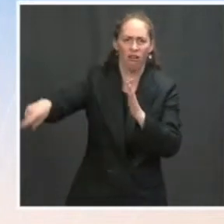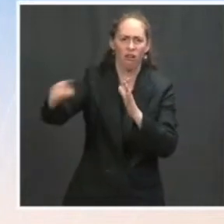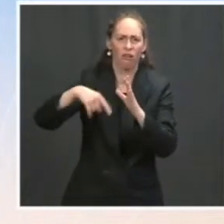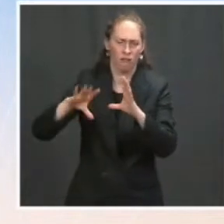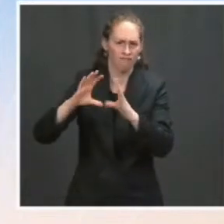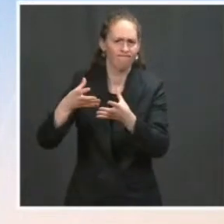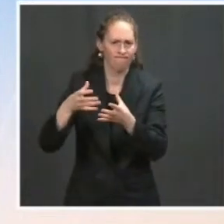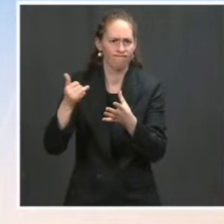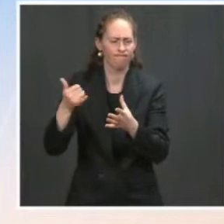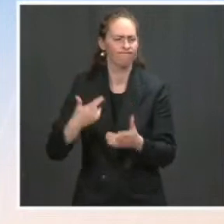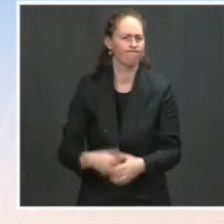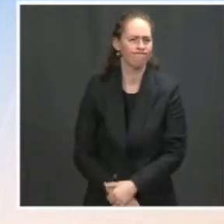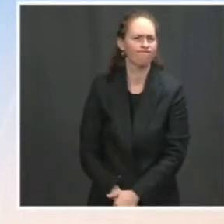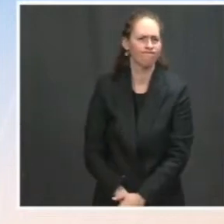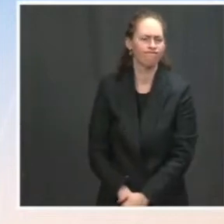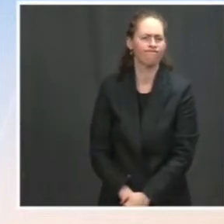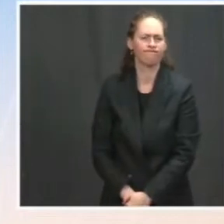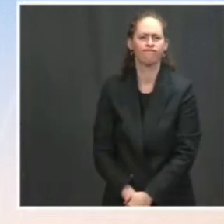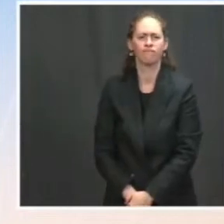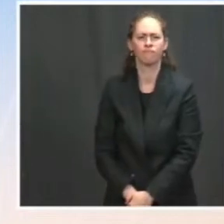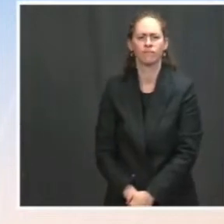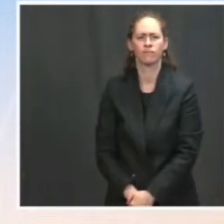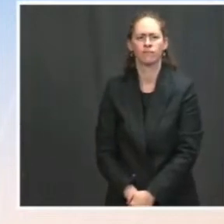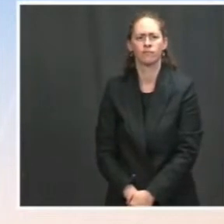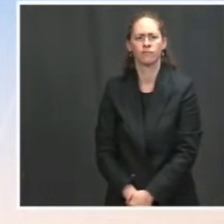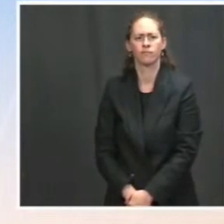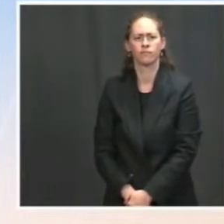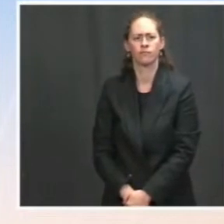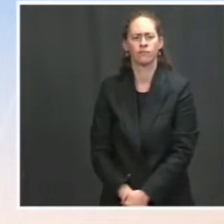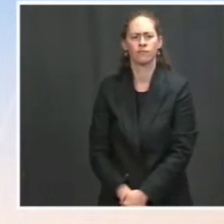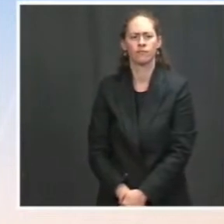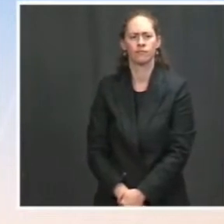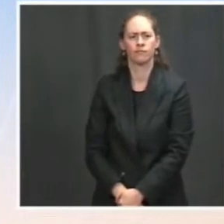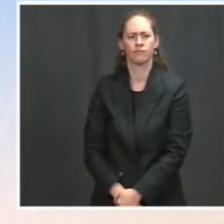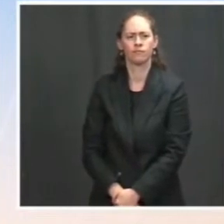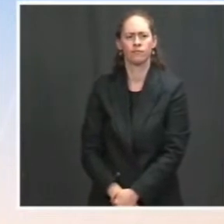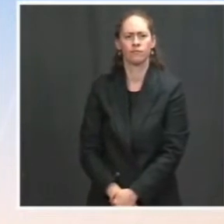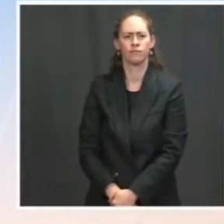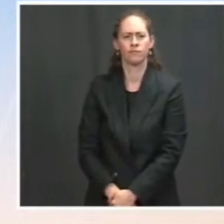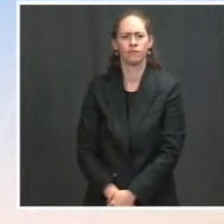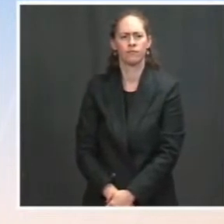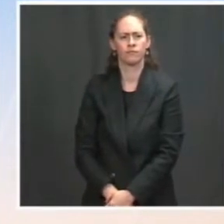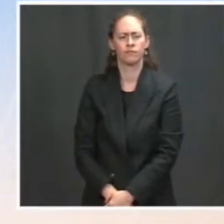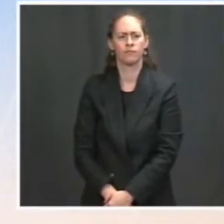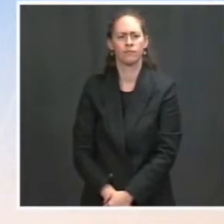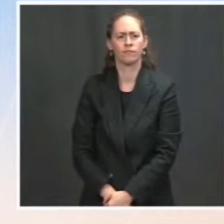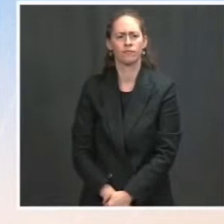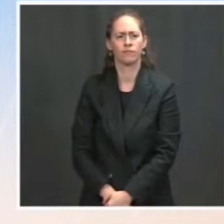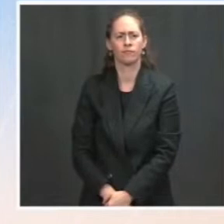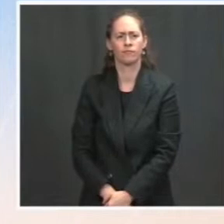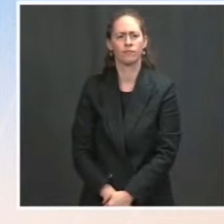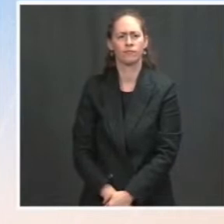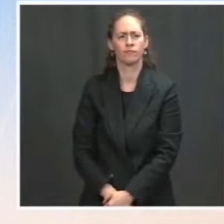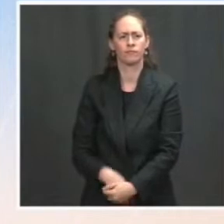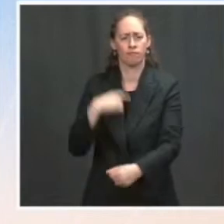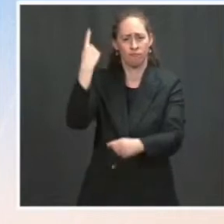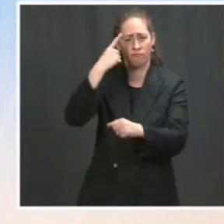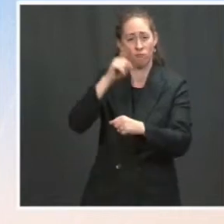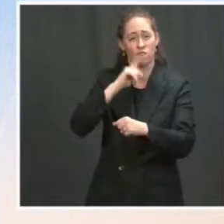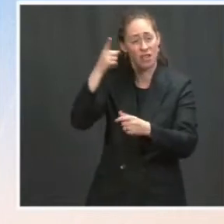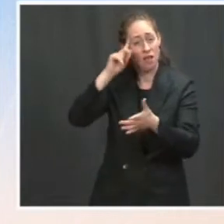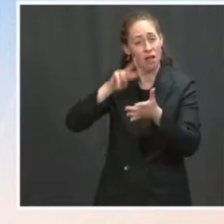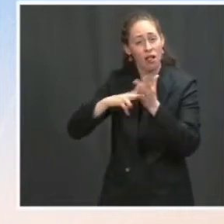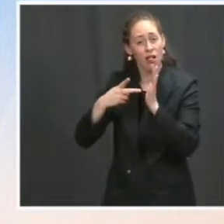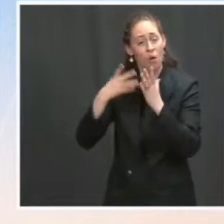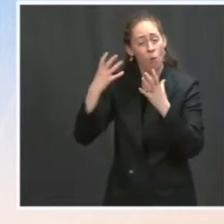that has such huge implications for the U.S. economy and so forth? And how does that create